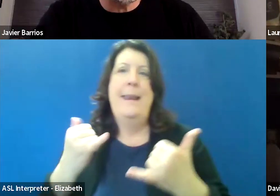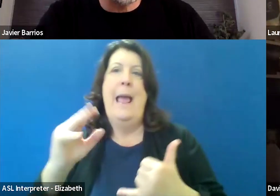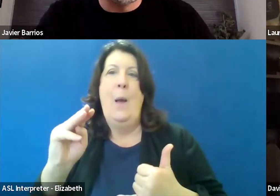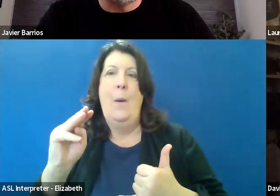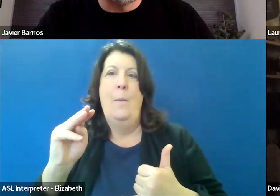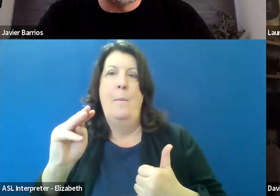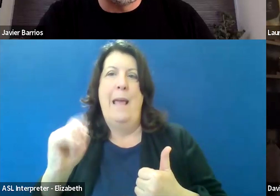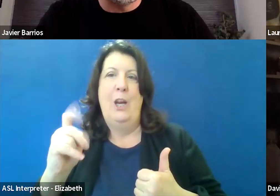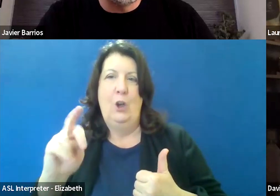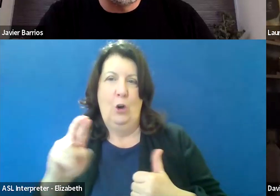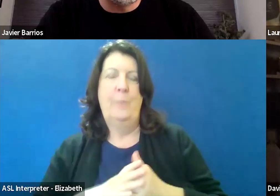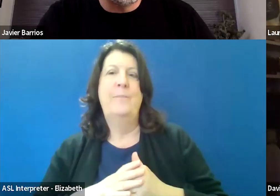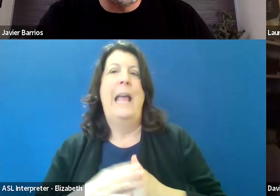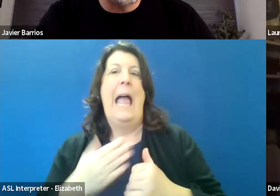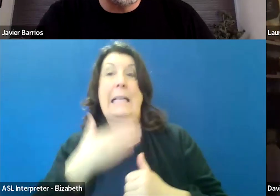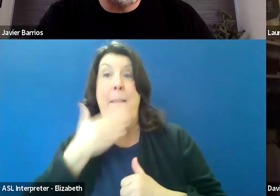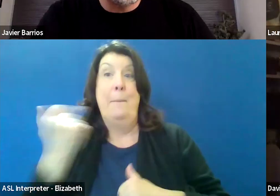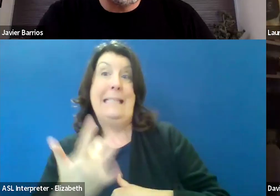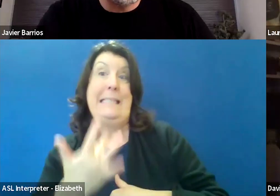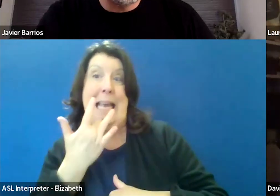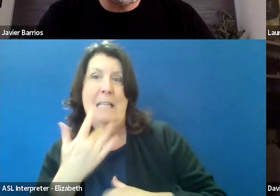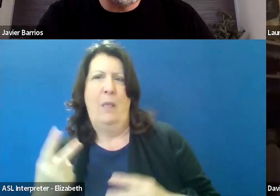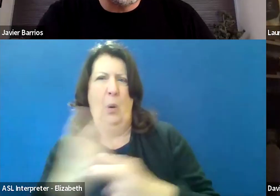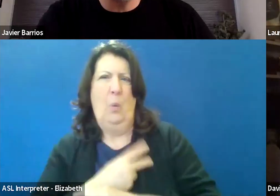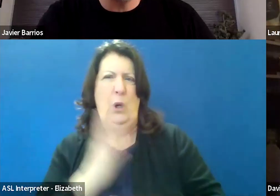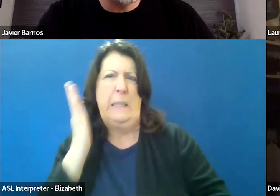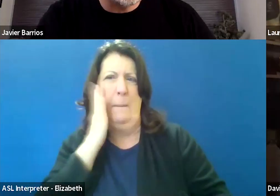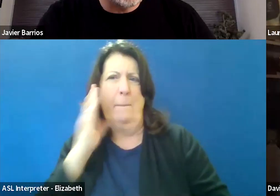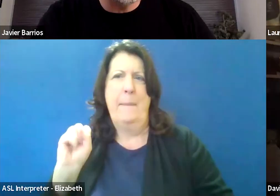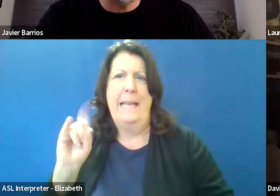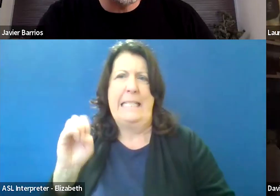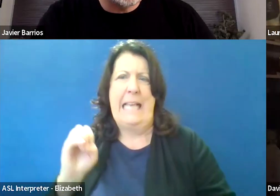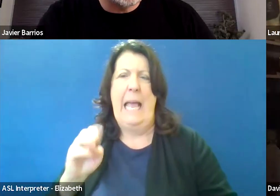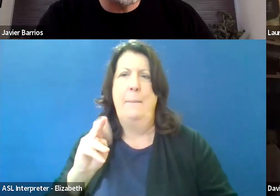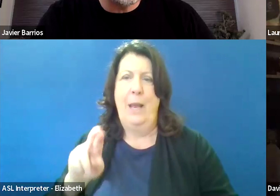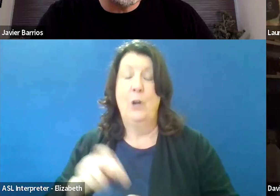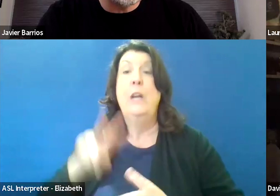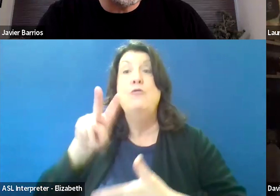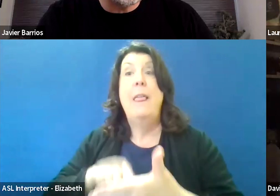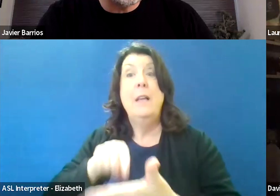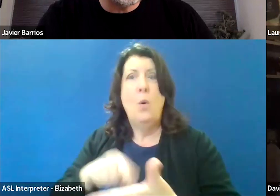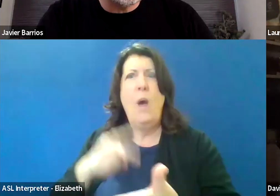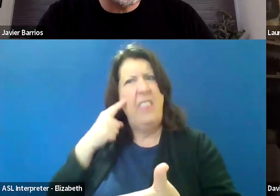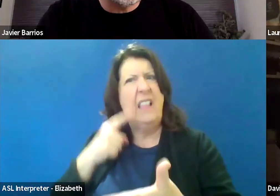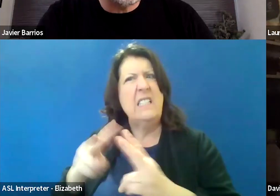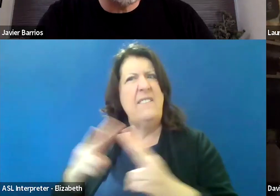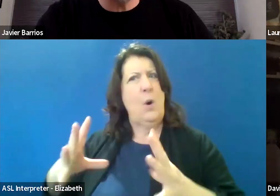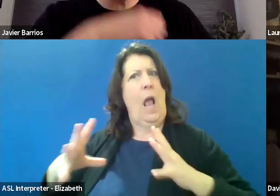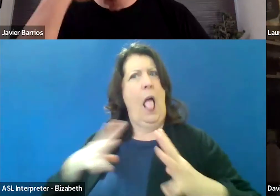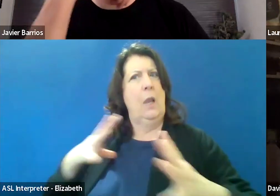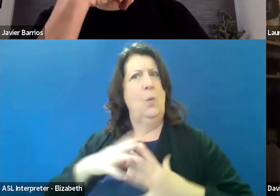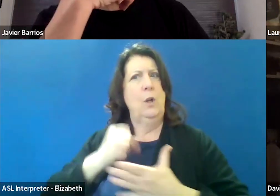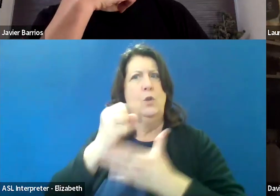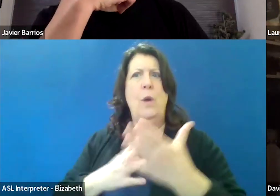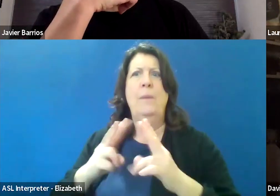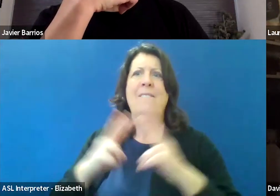Hollywood, read it and was like, oh, I really think this is a lovely script, and it's kind of very emotional and very resonant and very specific, and it's